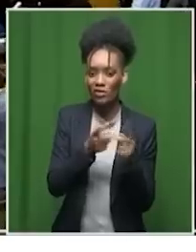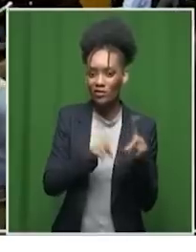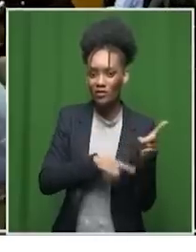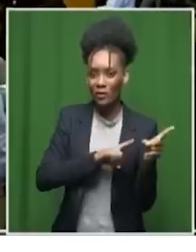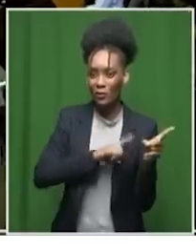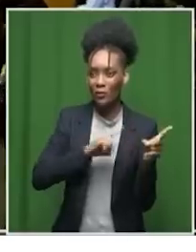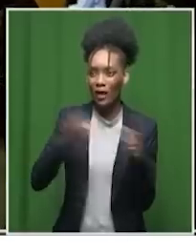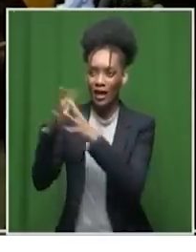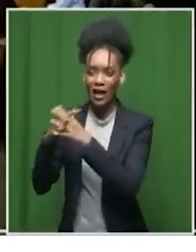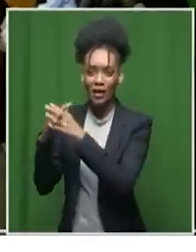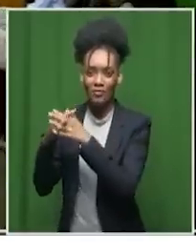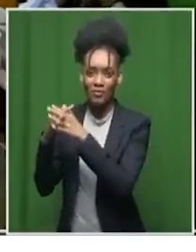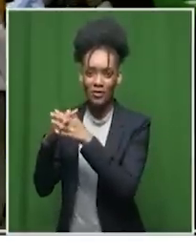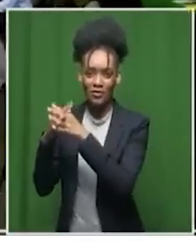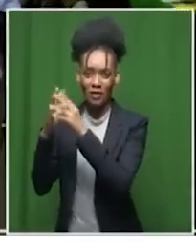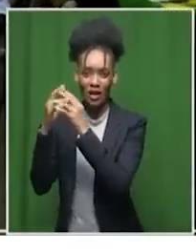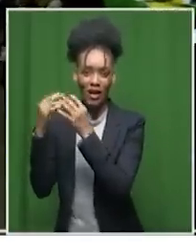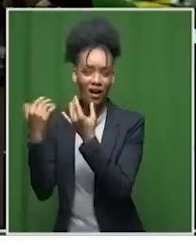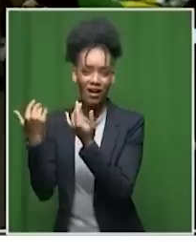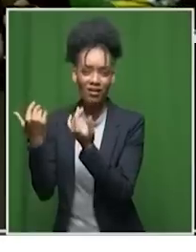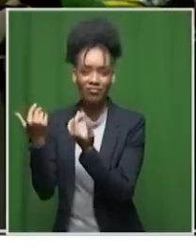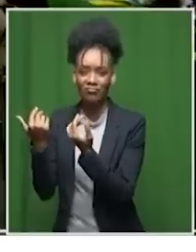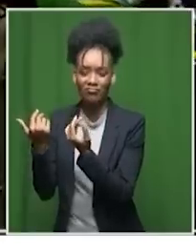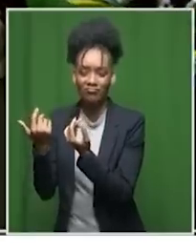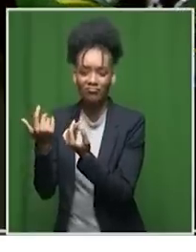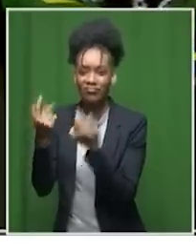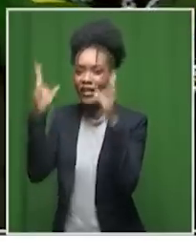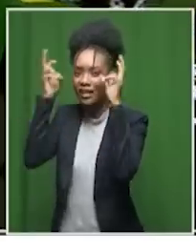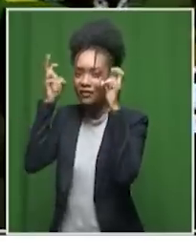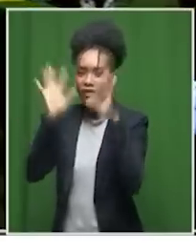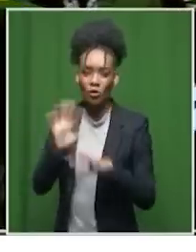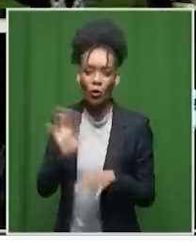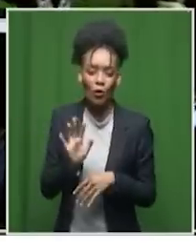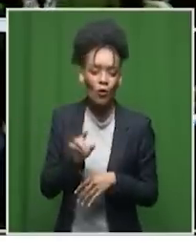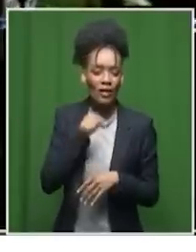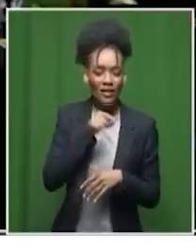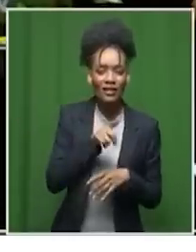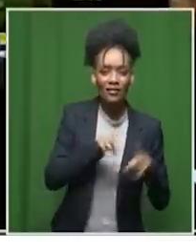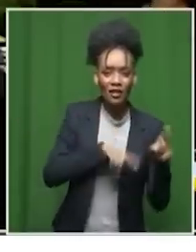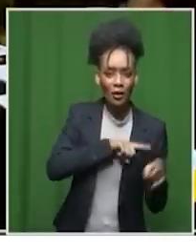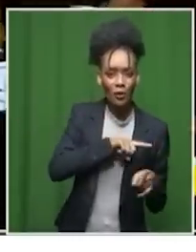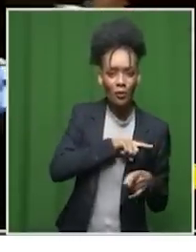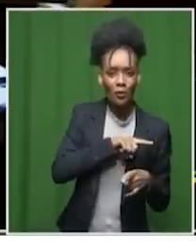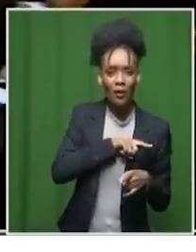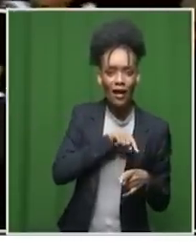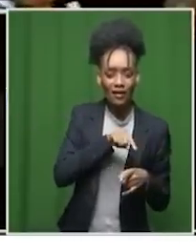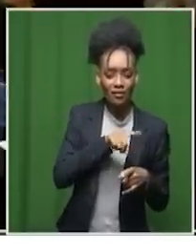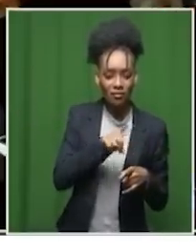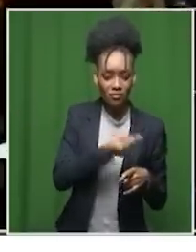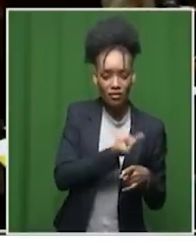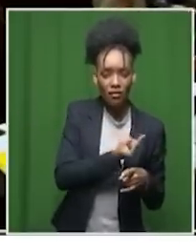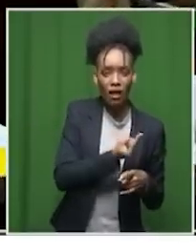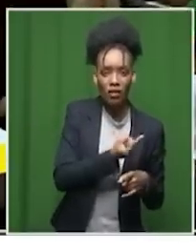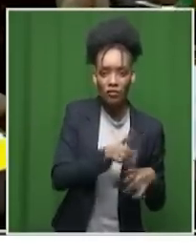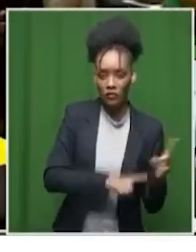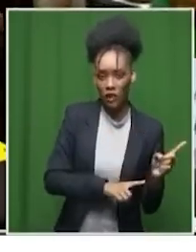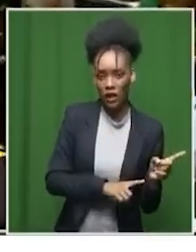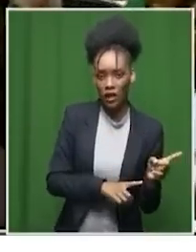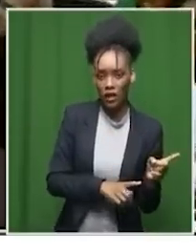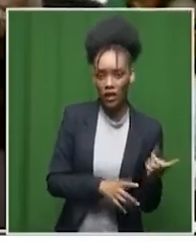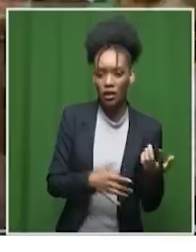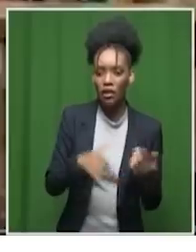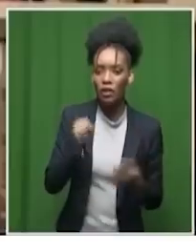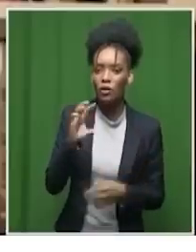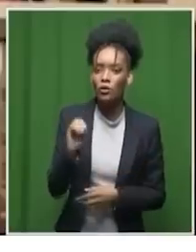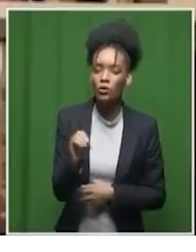fell because its economic system had failed. So the command economic approaches to, they're